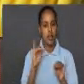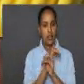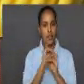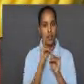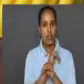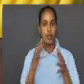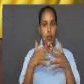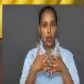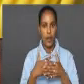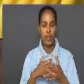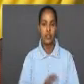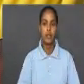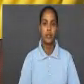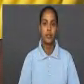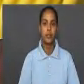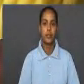industrial equipment,